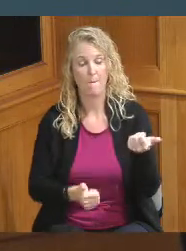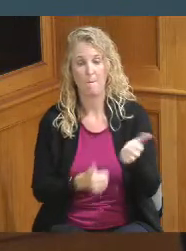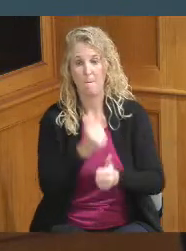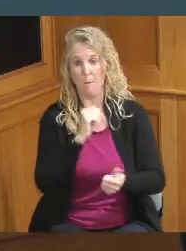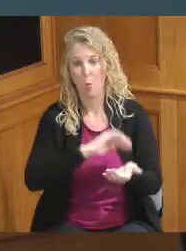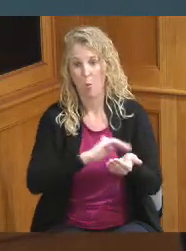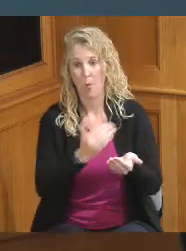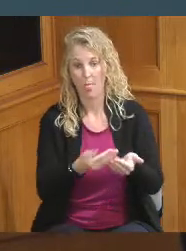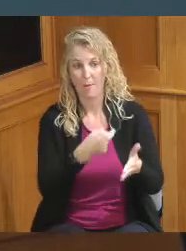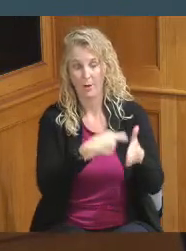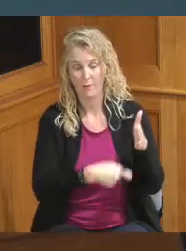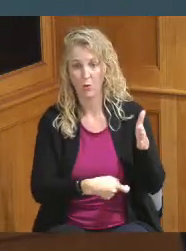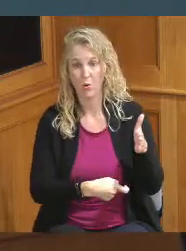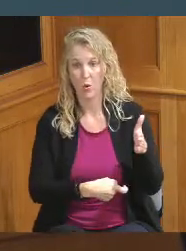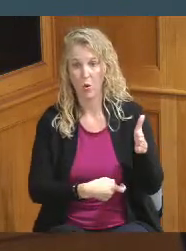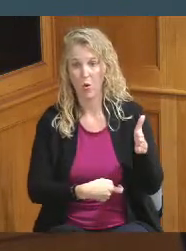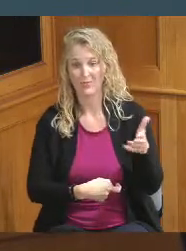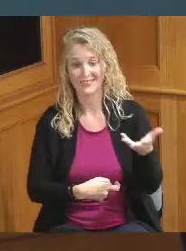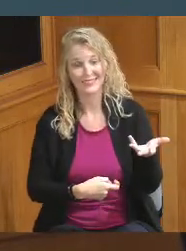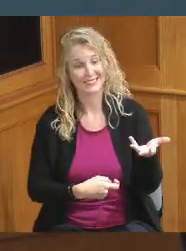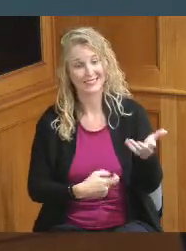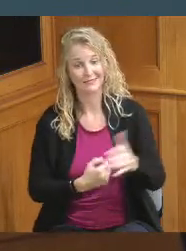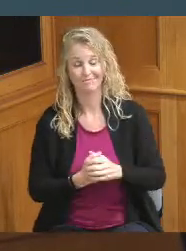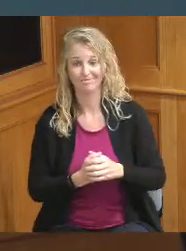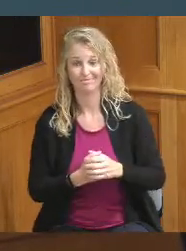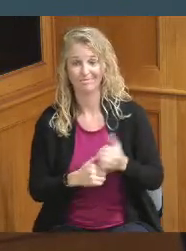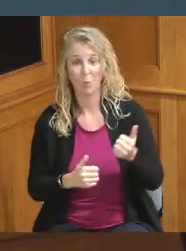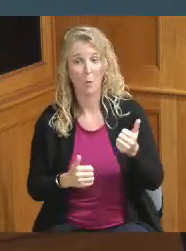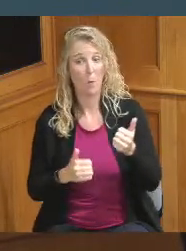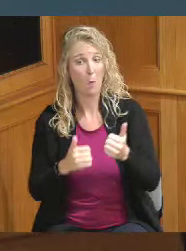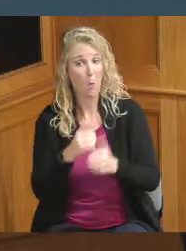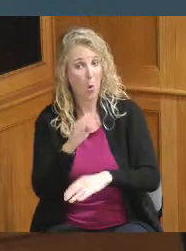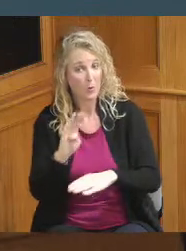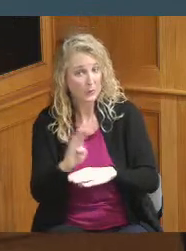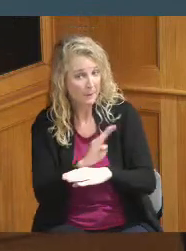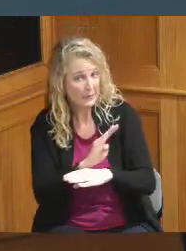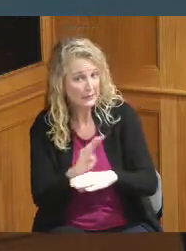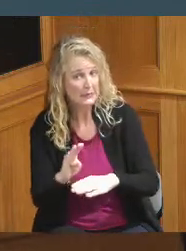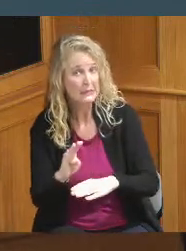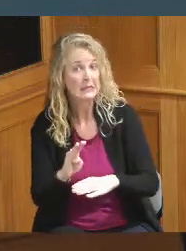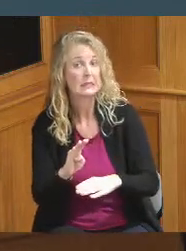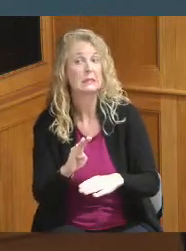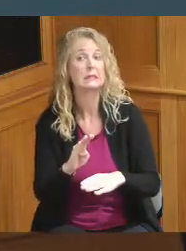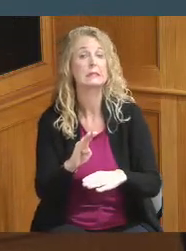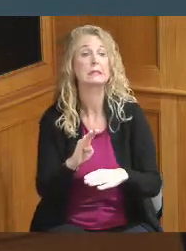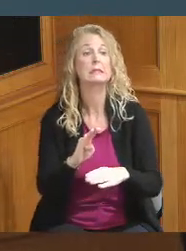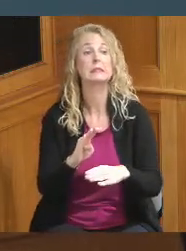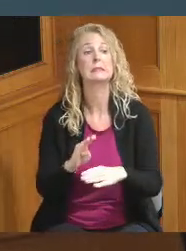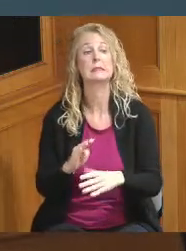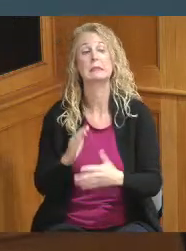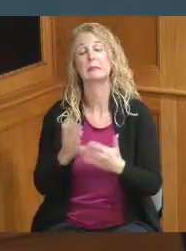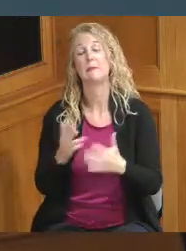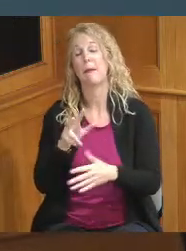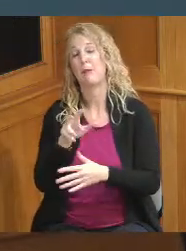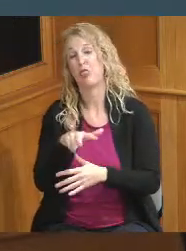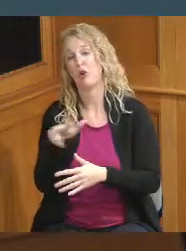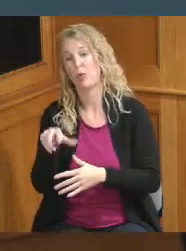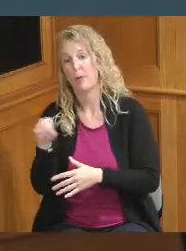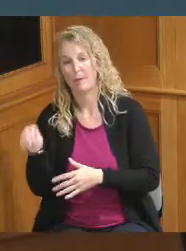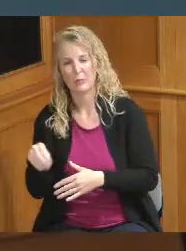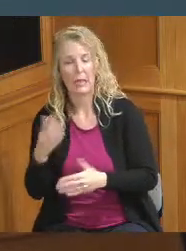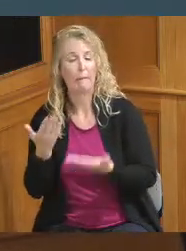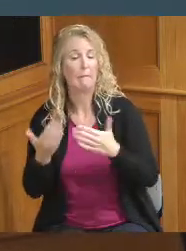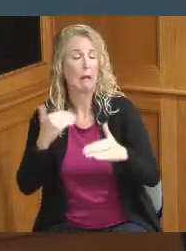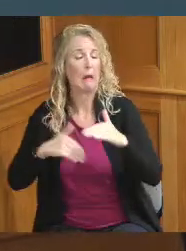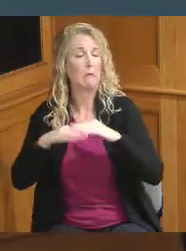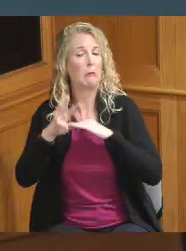cost, where most places they're putting up, the public puts up maybe 33%, maybe